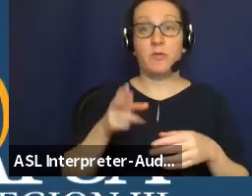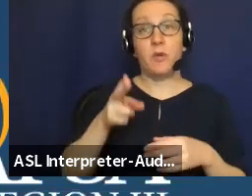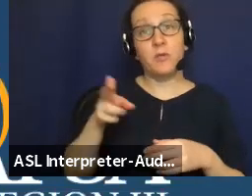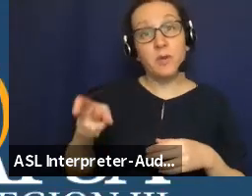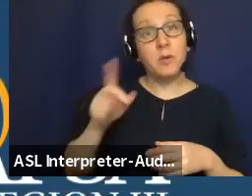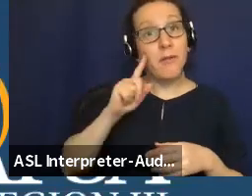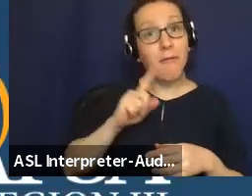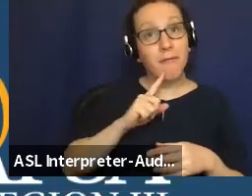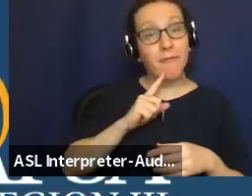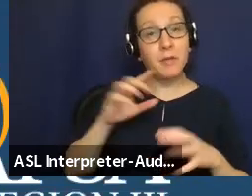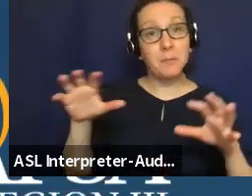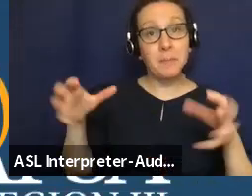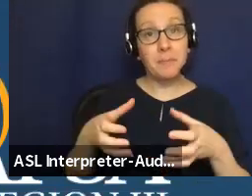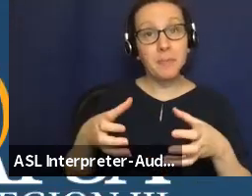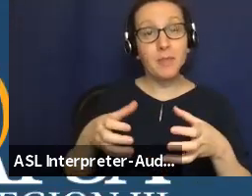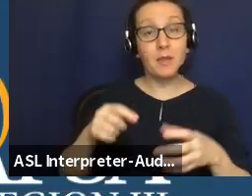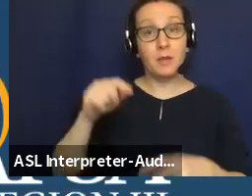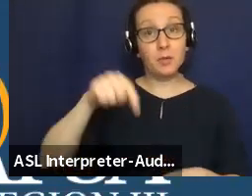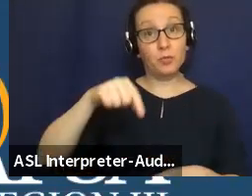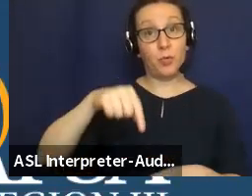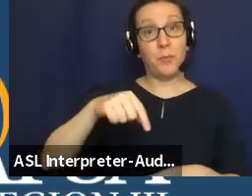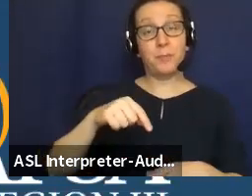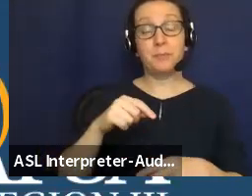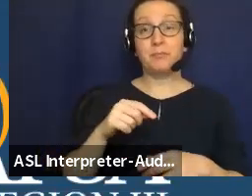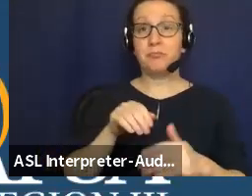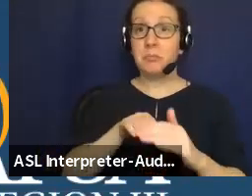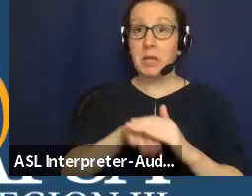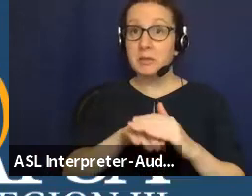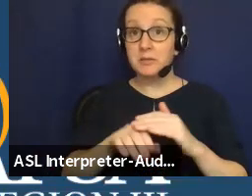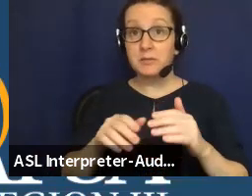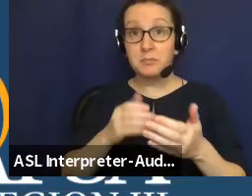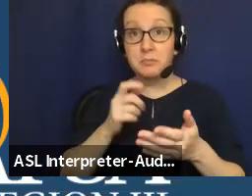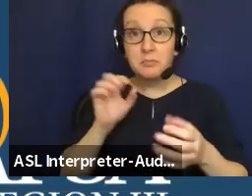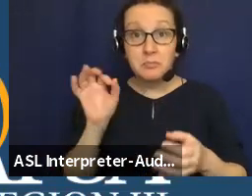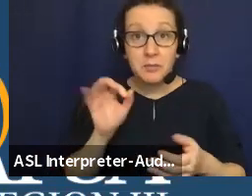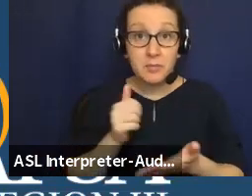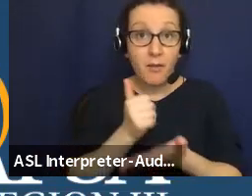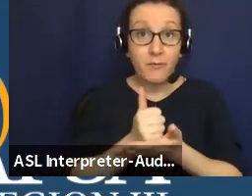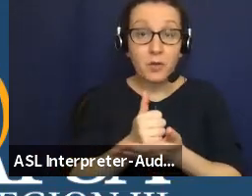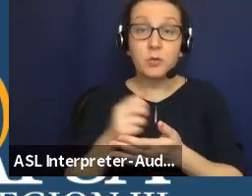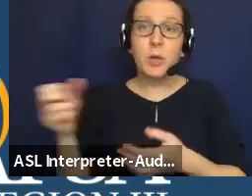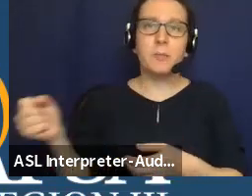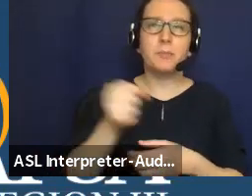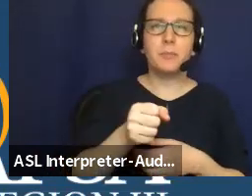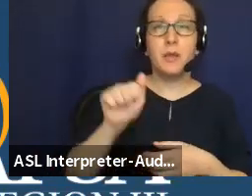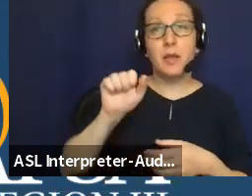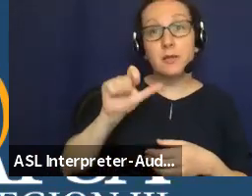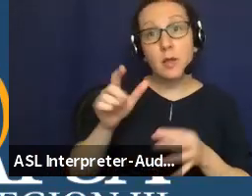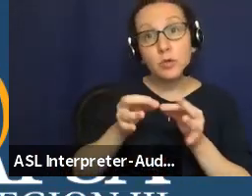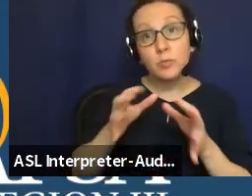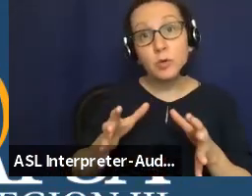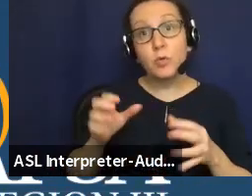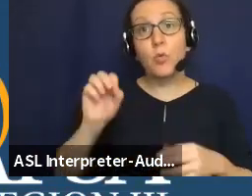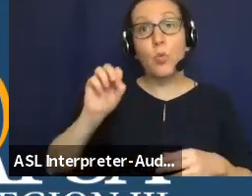deaf. With this group, access tips that are helpful include, using ASL interpreter or